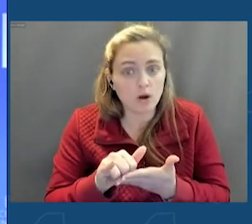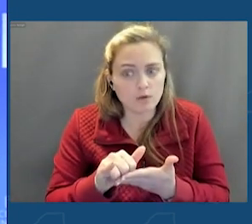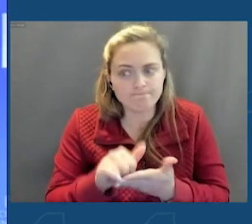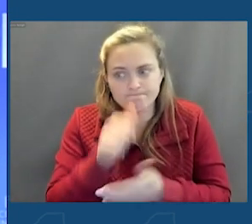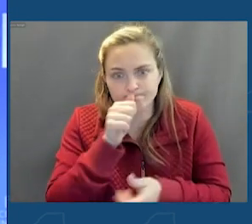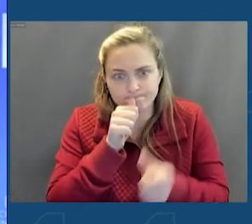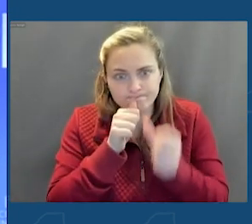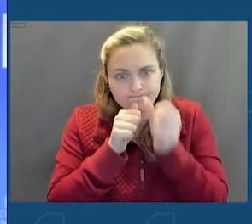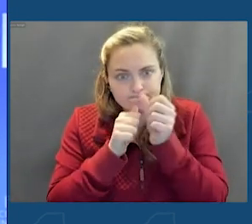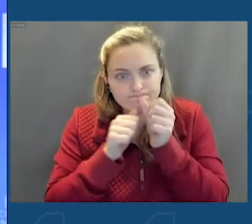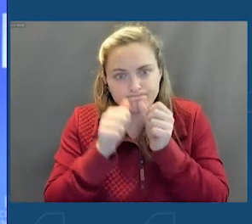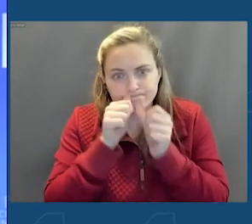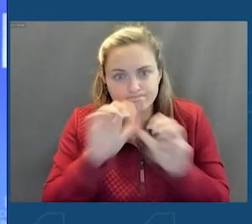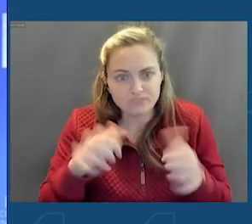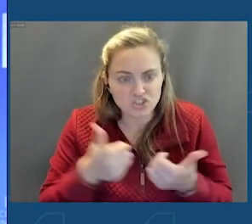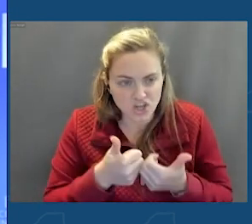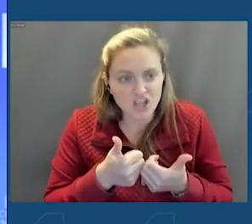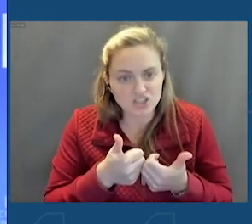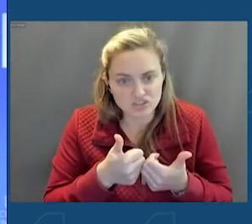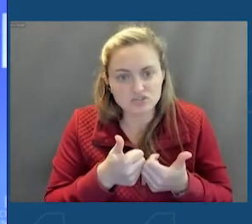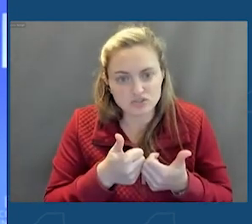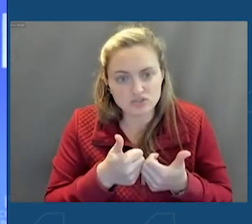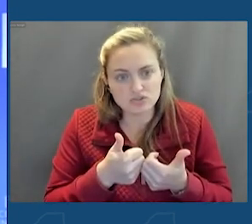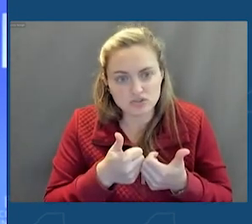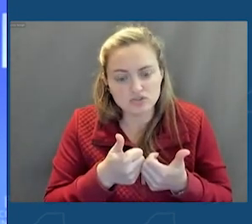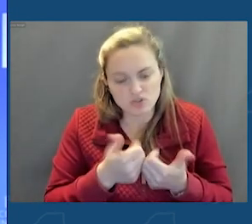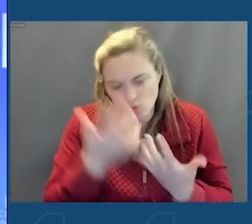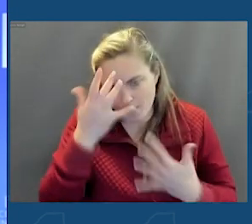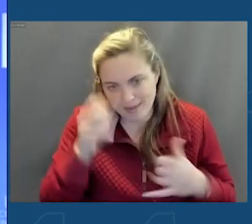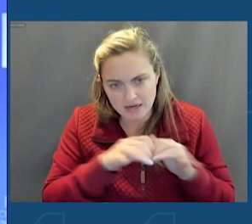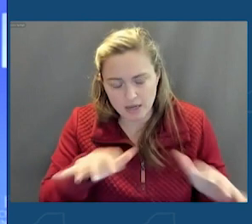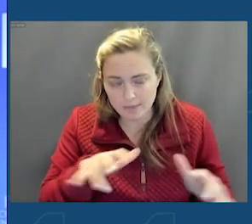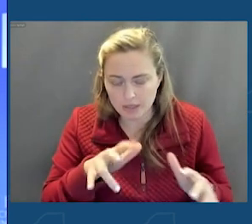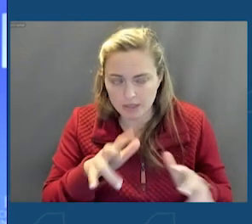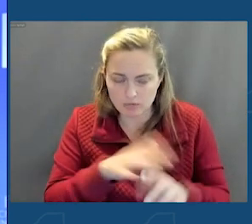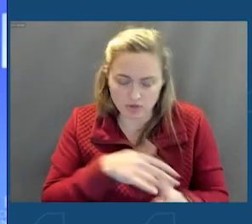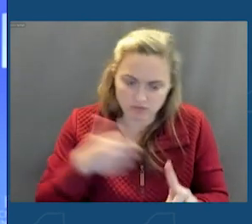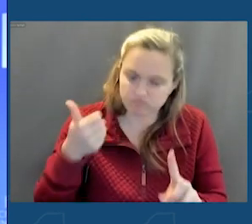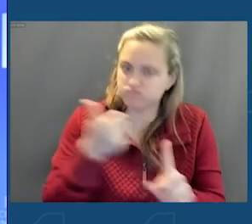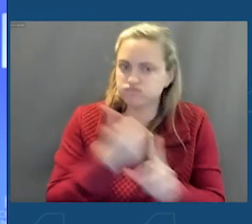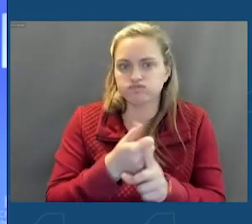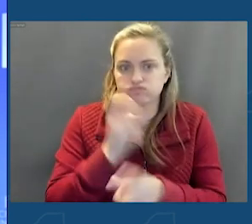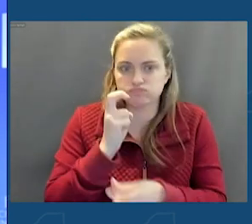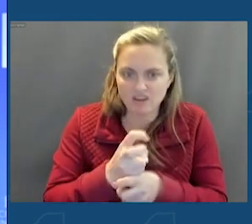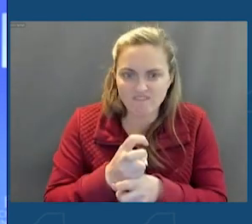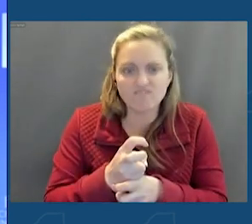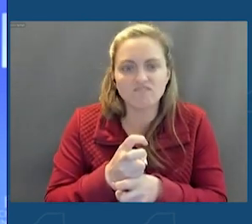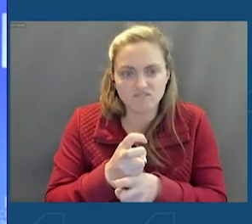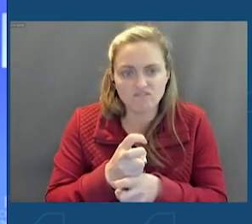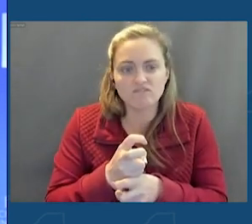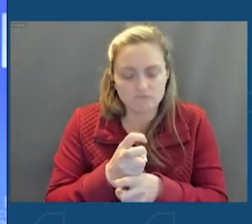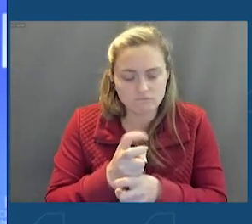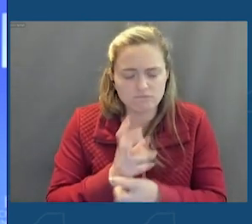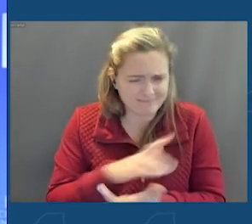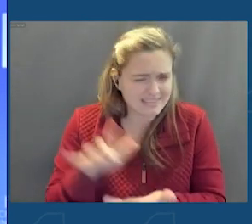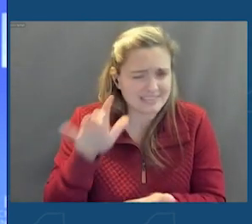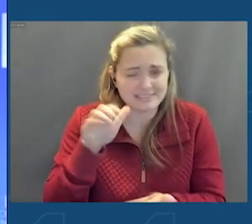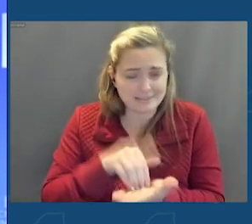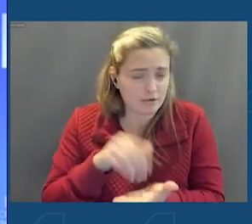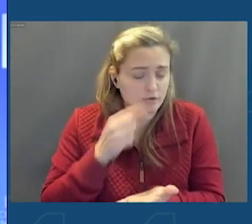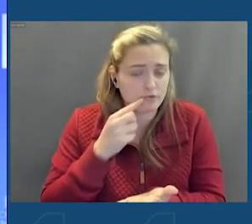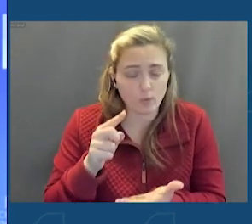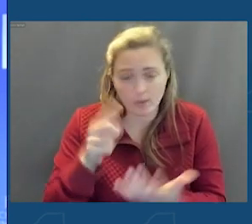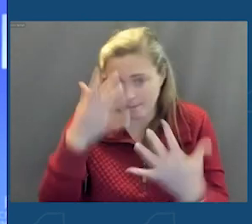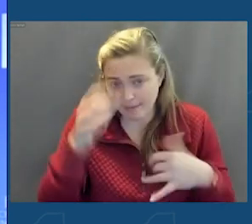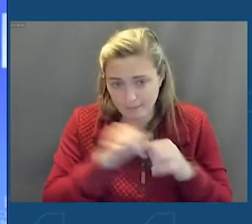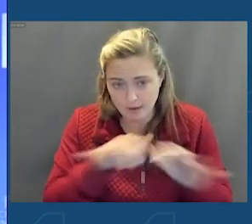extraordinary challenge through pandemic. It was at the heart of the storm and the early part and at the apex of the pandemic. In your